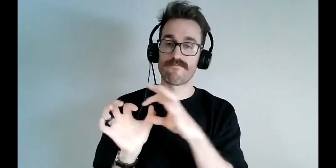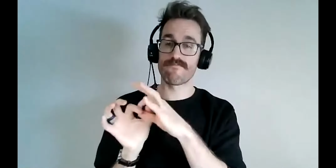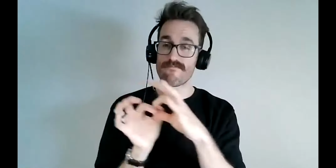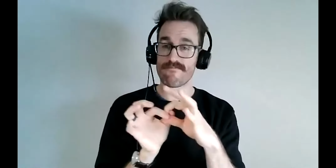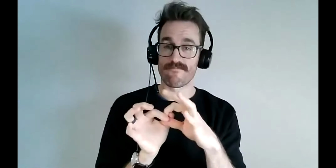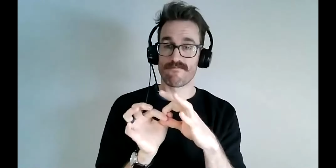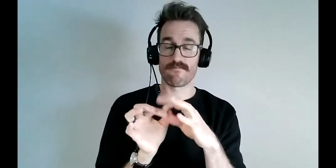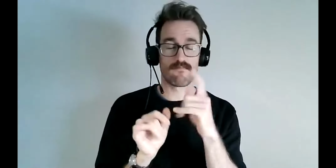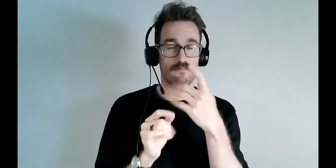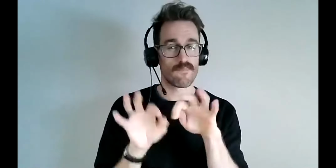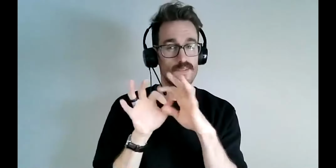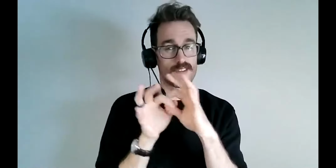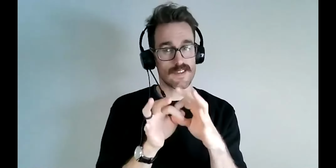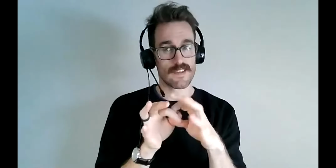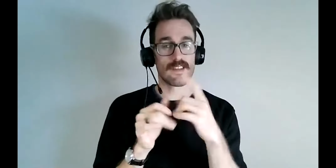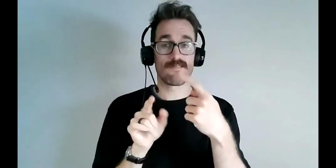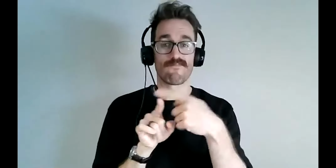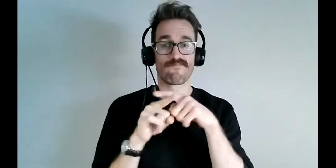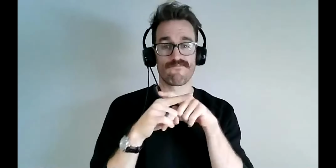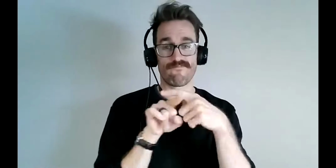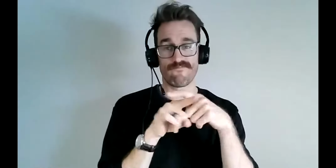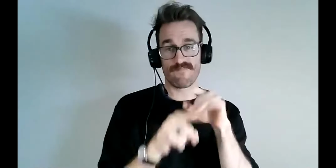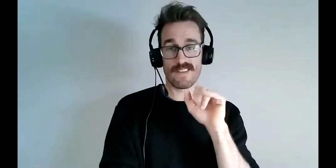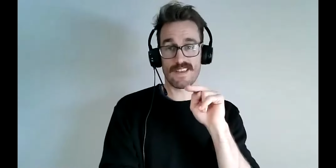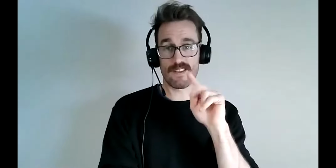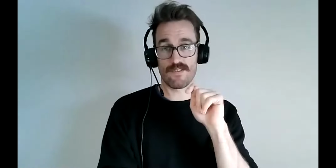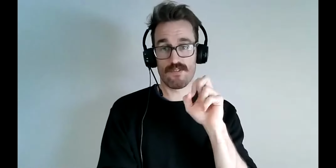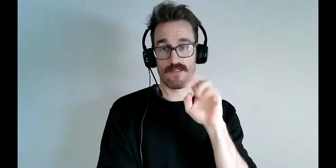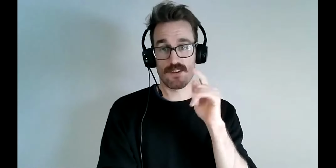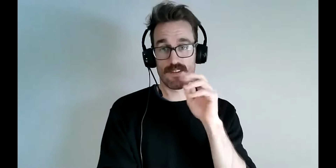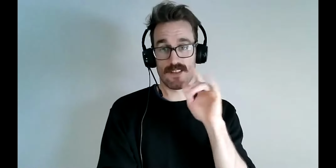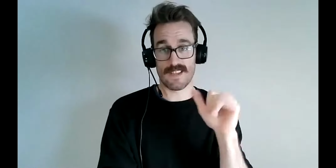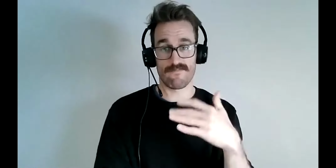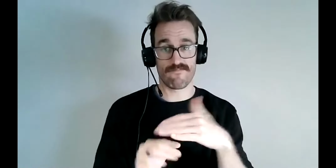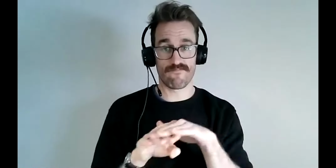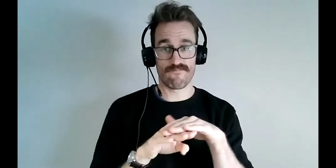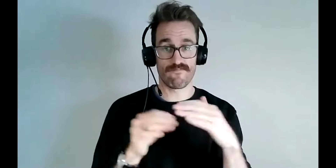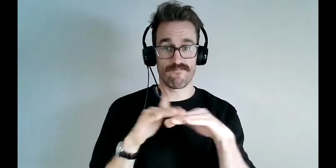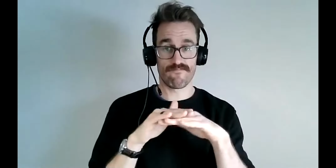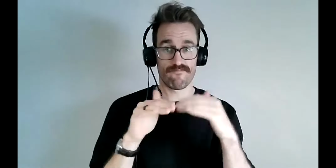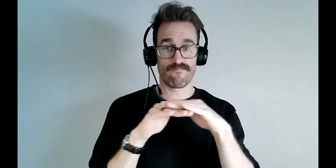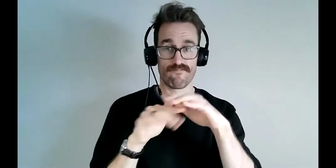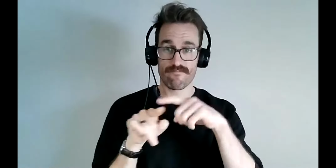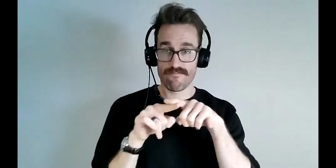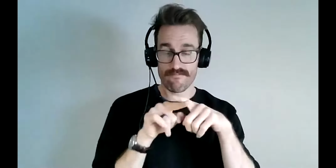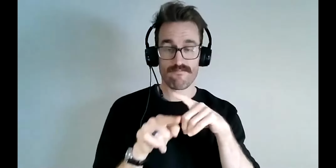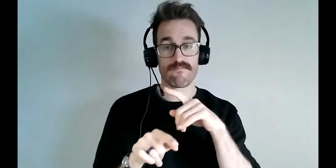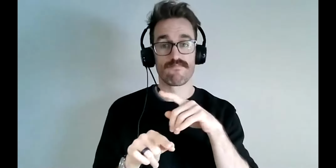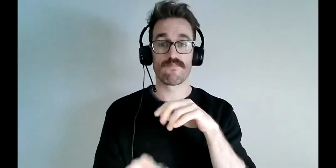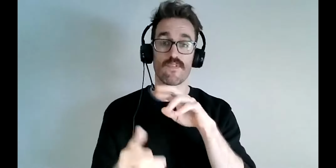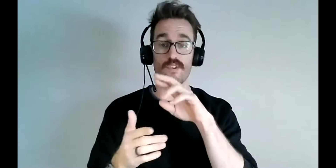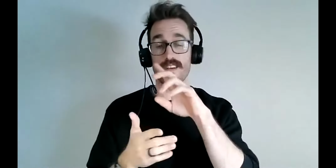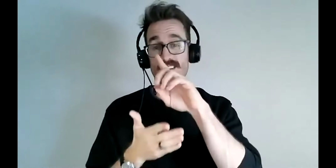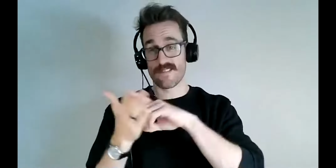it's a question of intersectionality. We have to link ageism, sexism, racism,